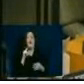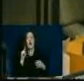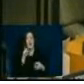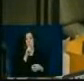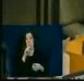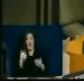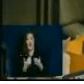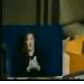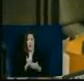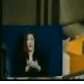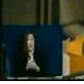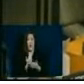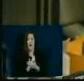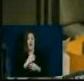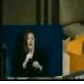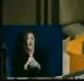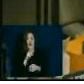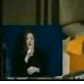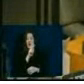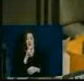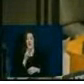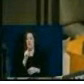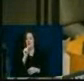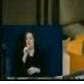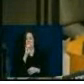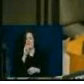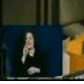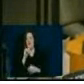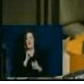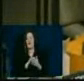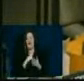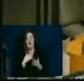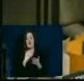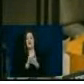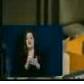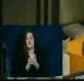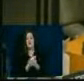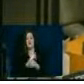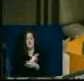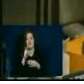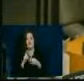renew it in 2017, that has financial implications. But